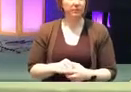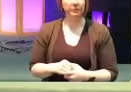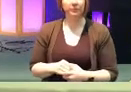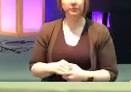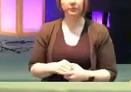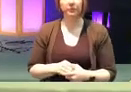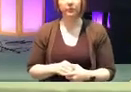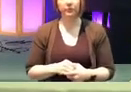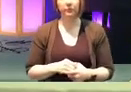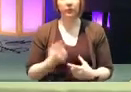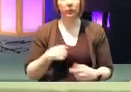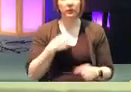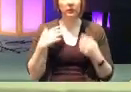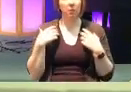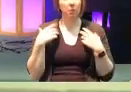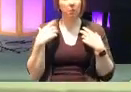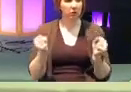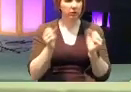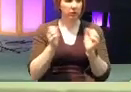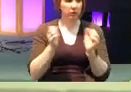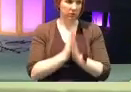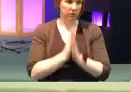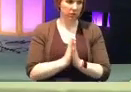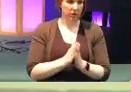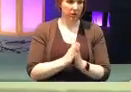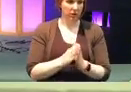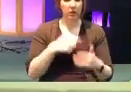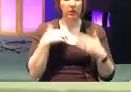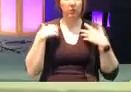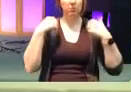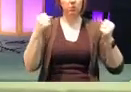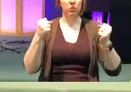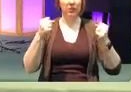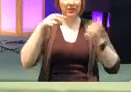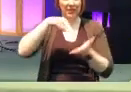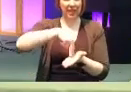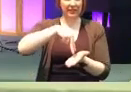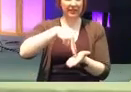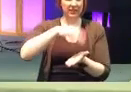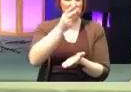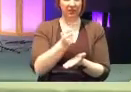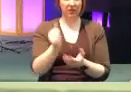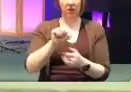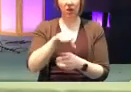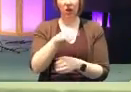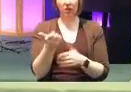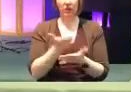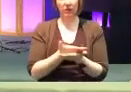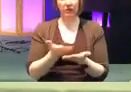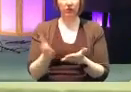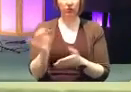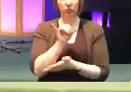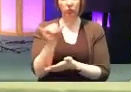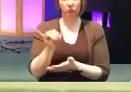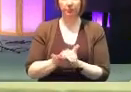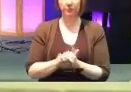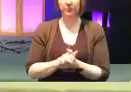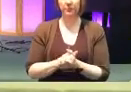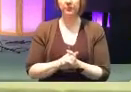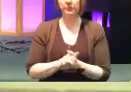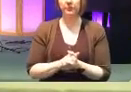We need to boldly pray. We need to boldly stand. Now, there's several other things as well.